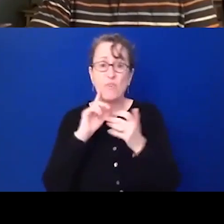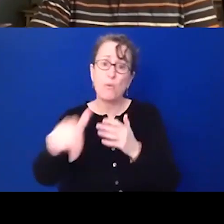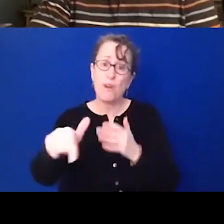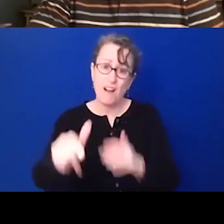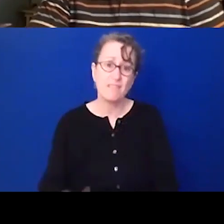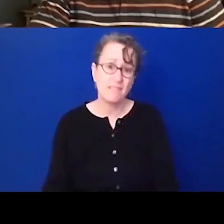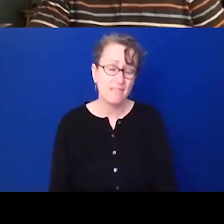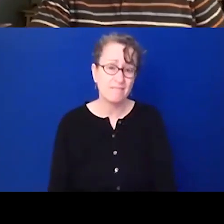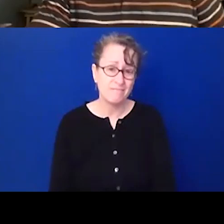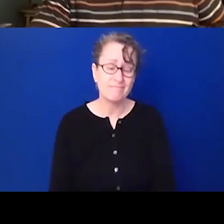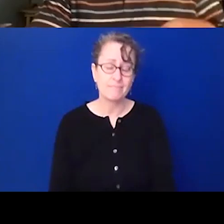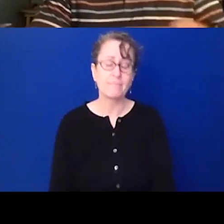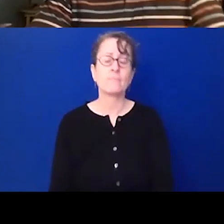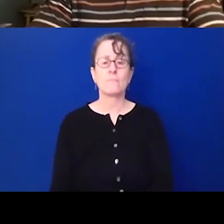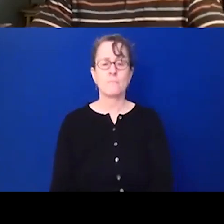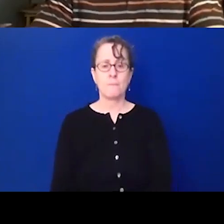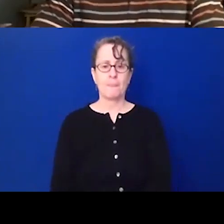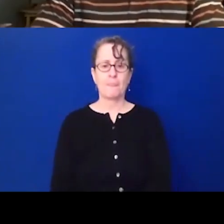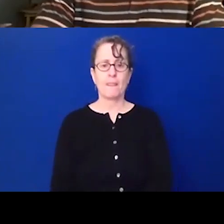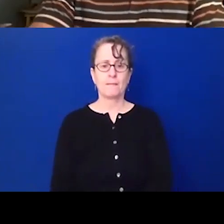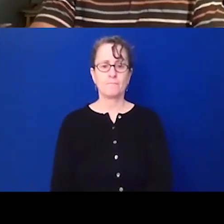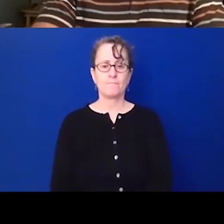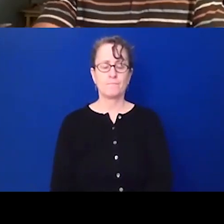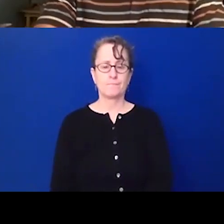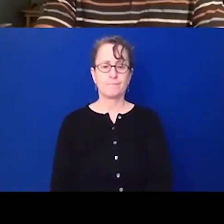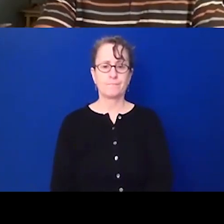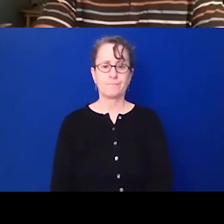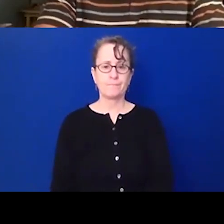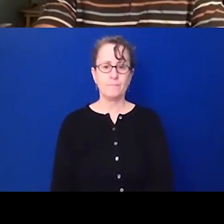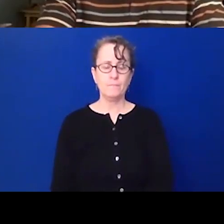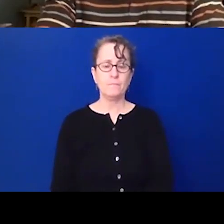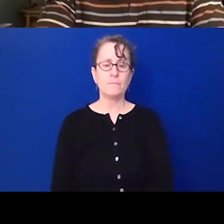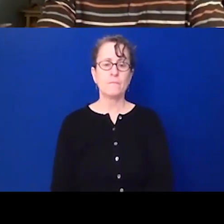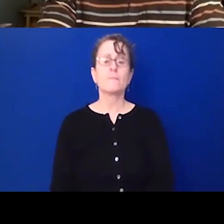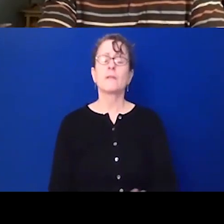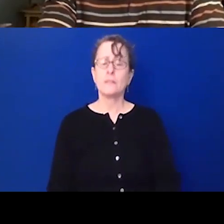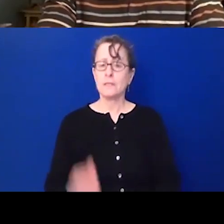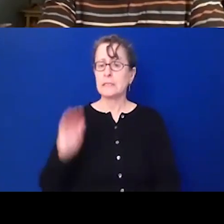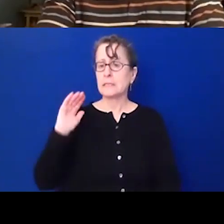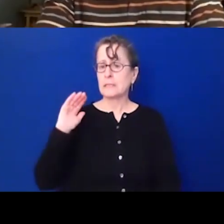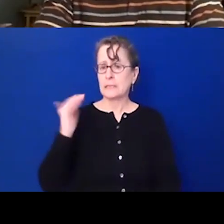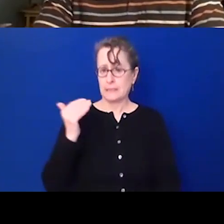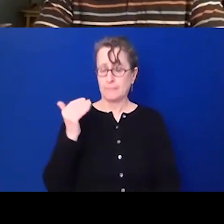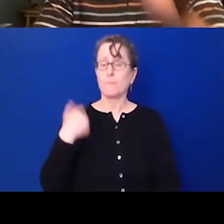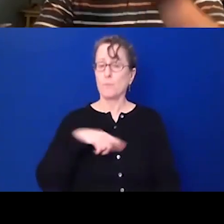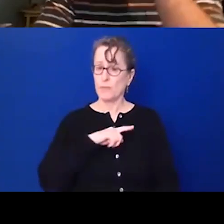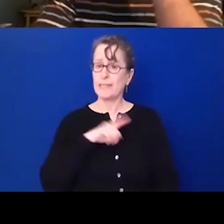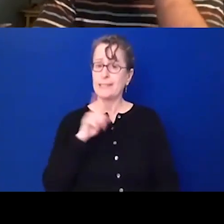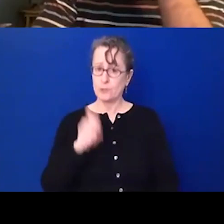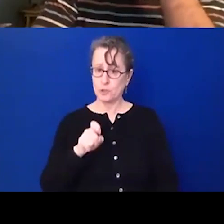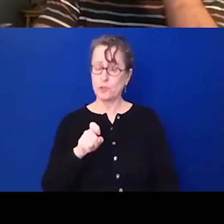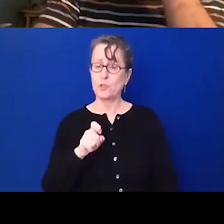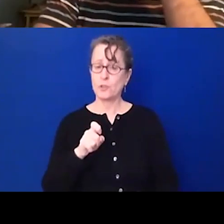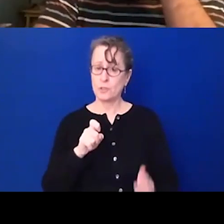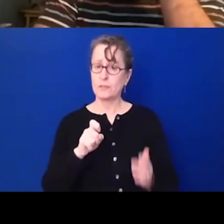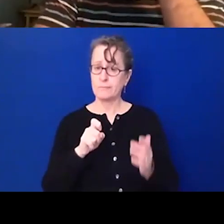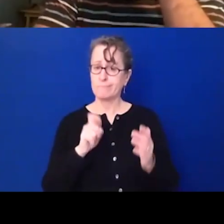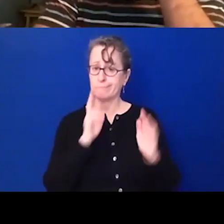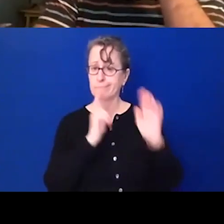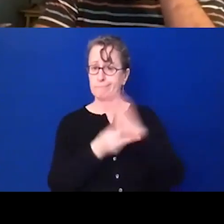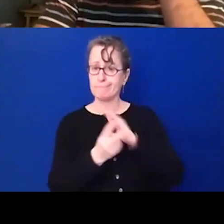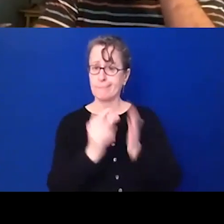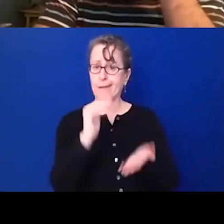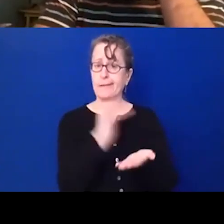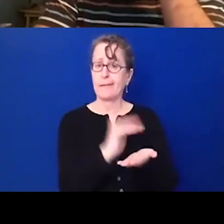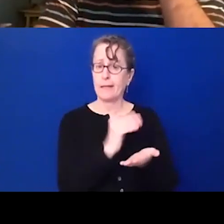other areas, it was clear that we should project lower revenues than normal, but a little better than the rock